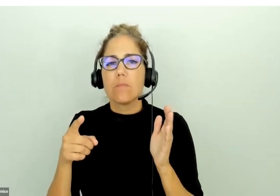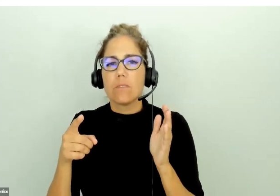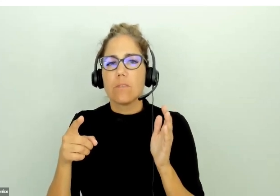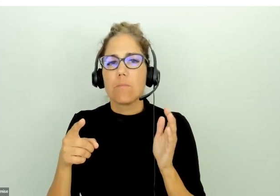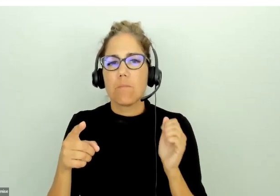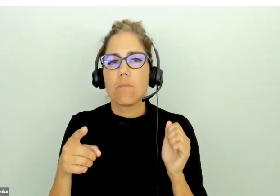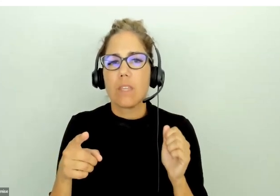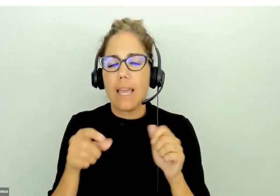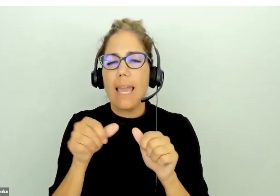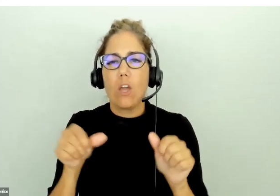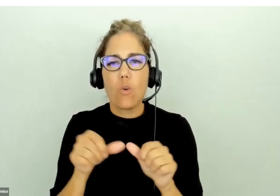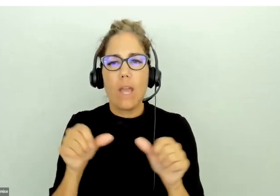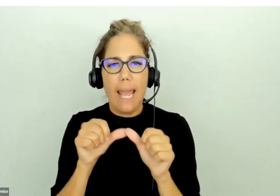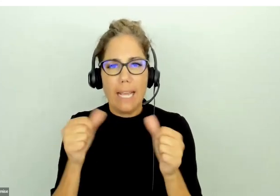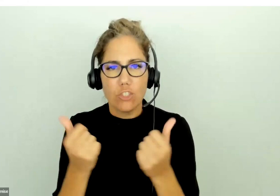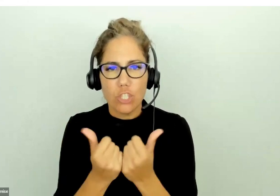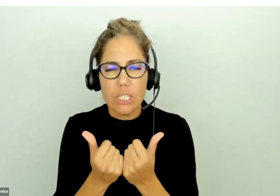fund